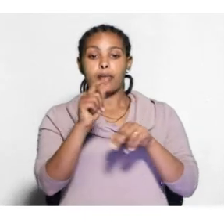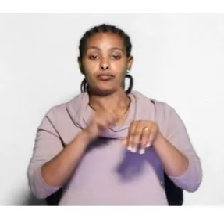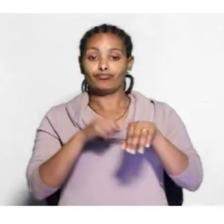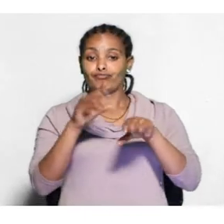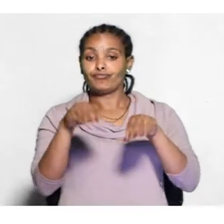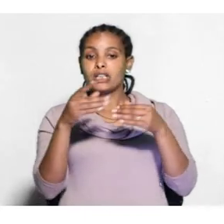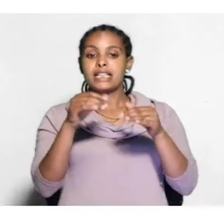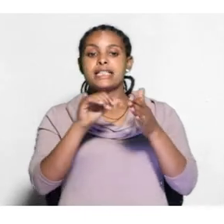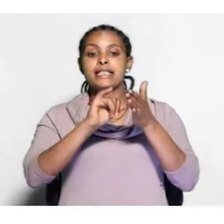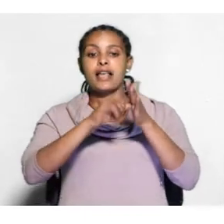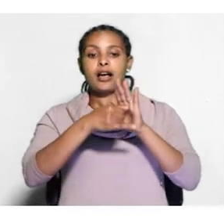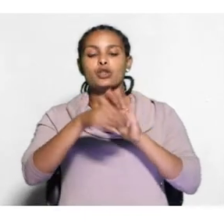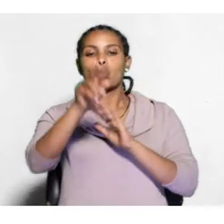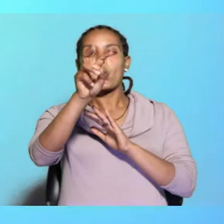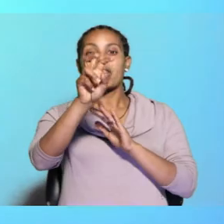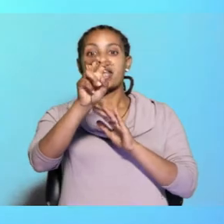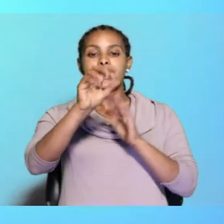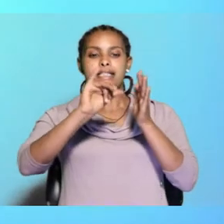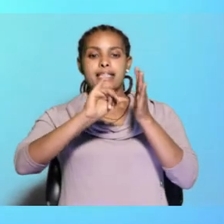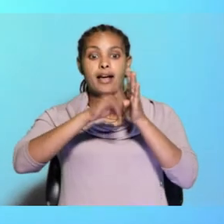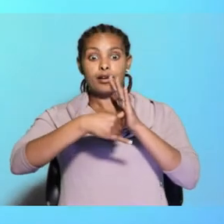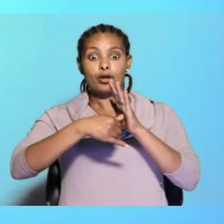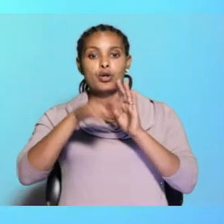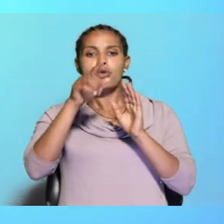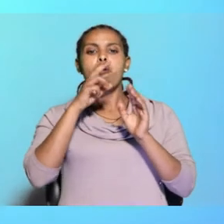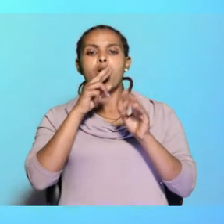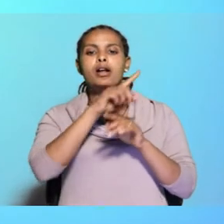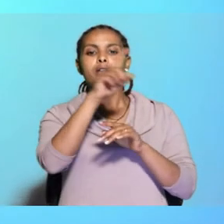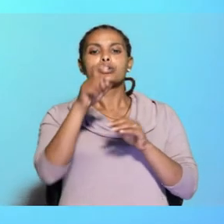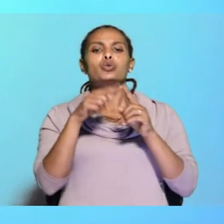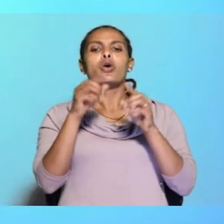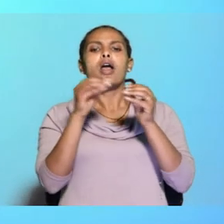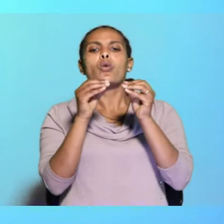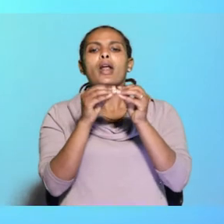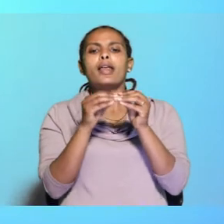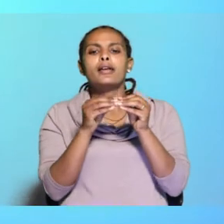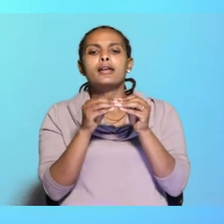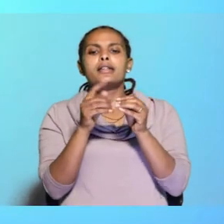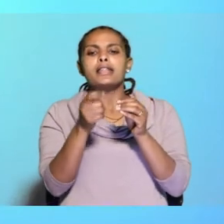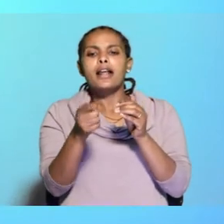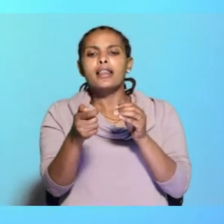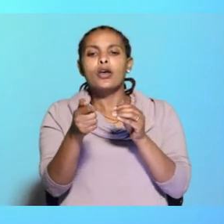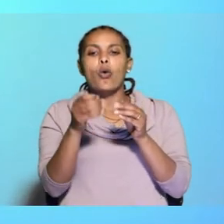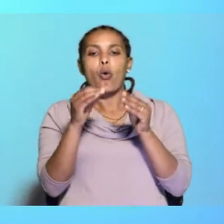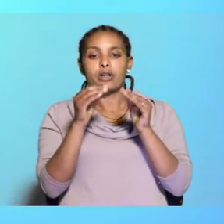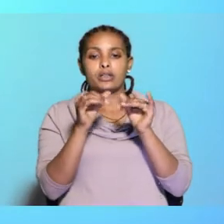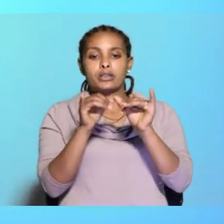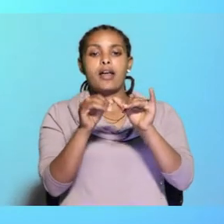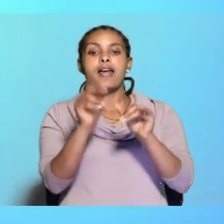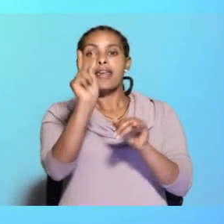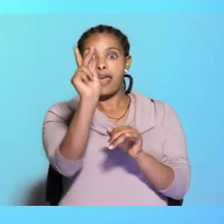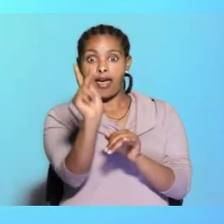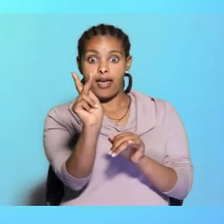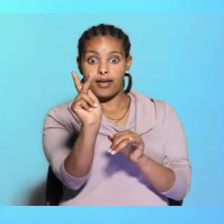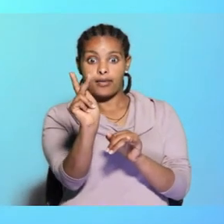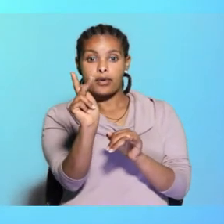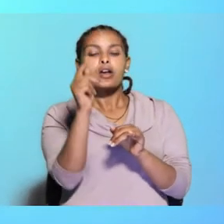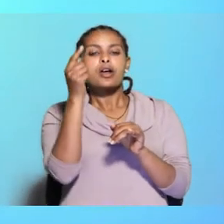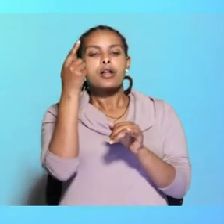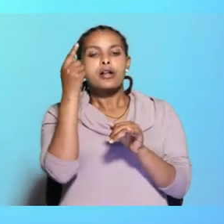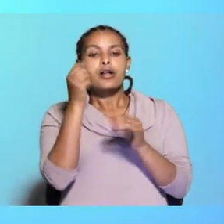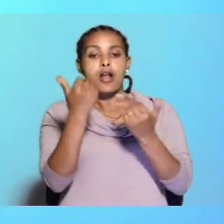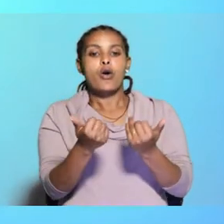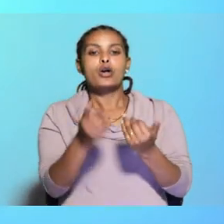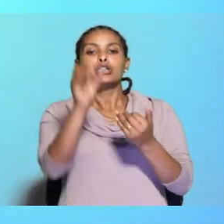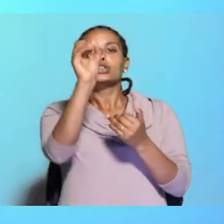second is 22nd you are asked to calculate the rate constant k now for a